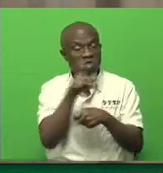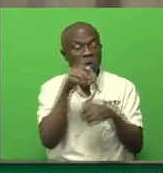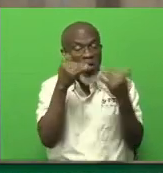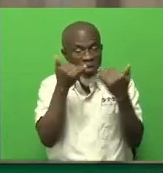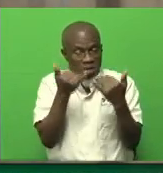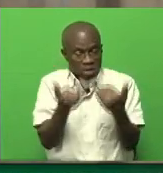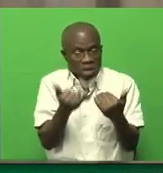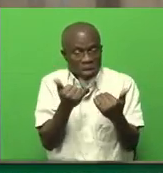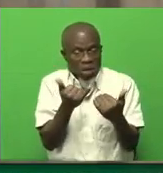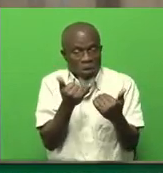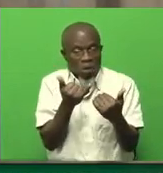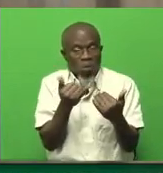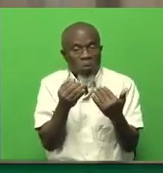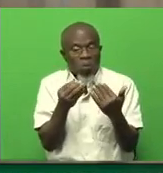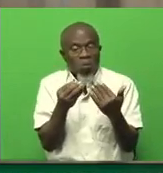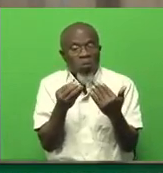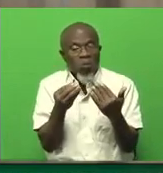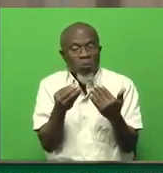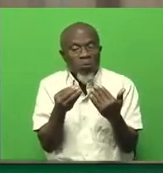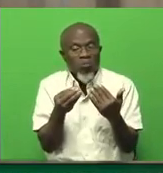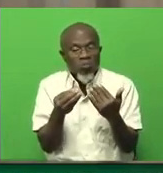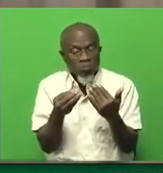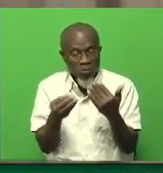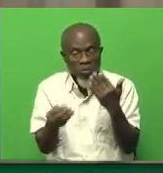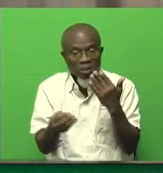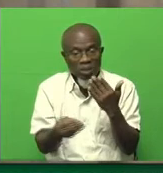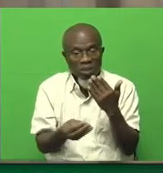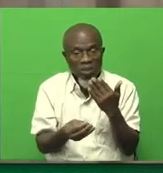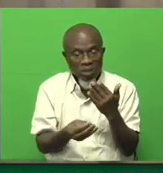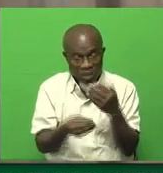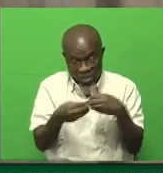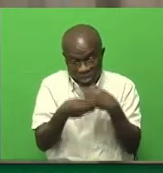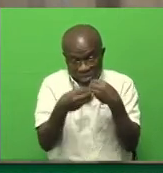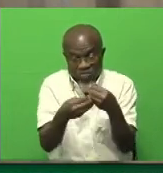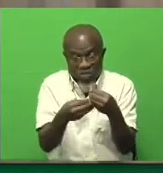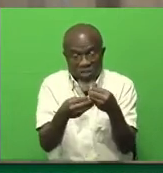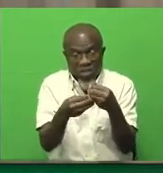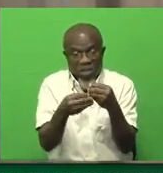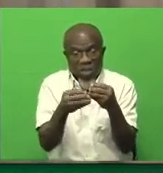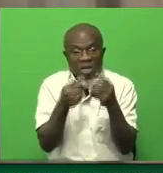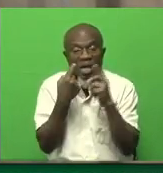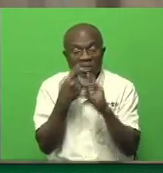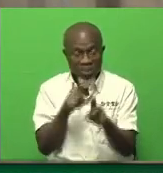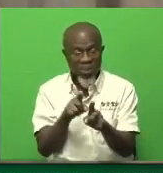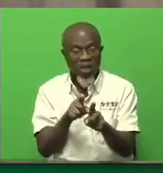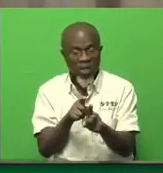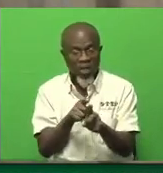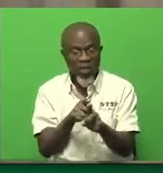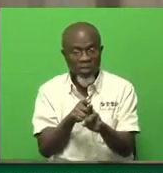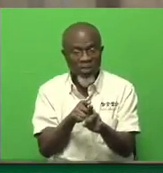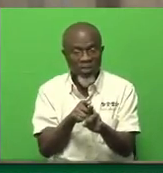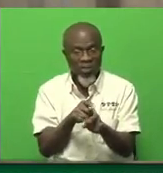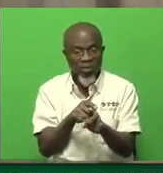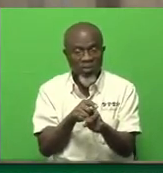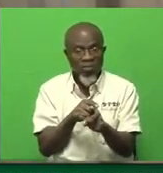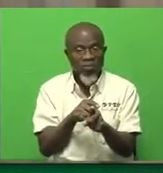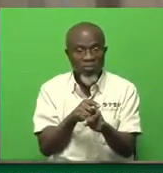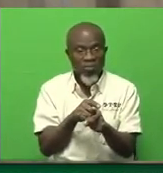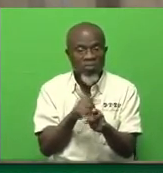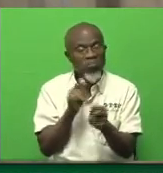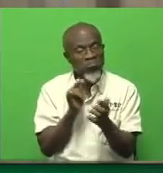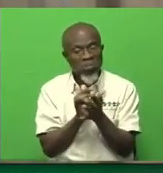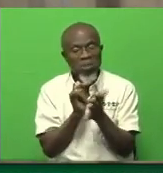now presenting a solution that is ineffective and so I now want to turn